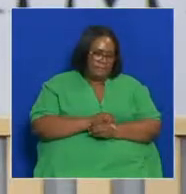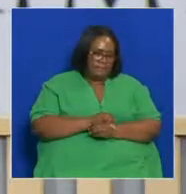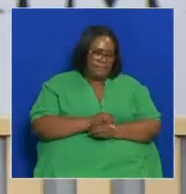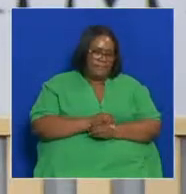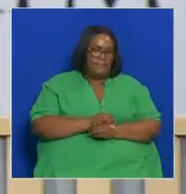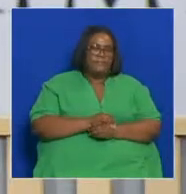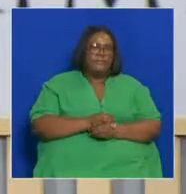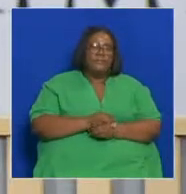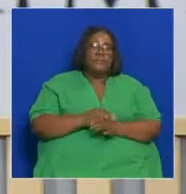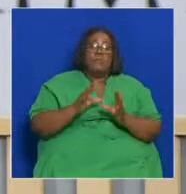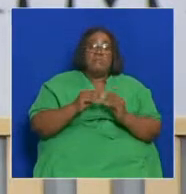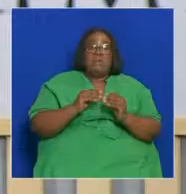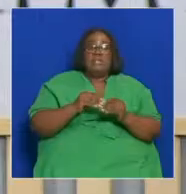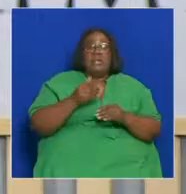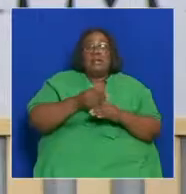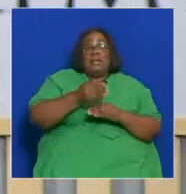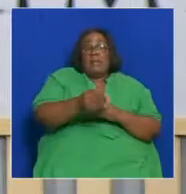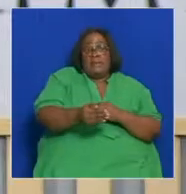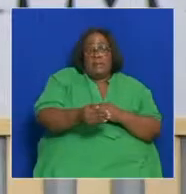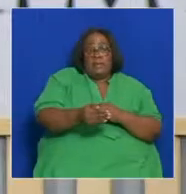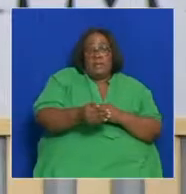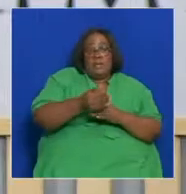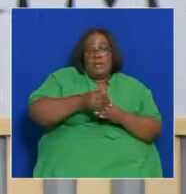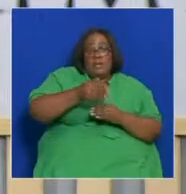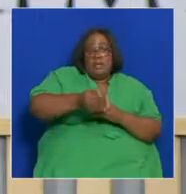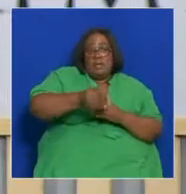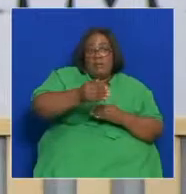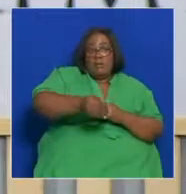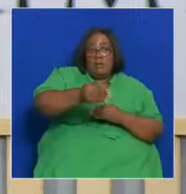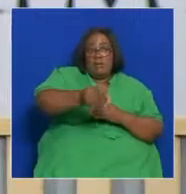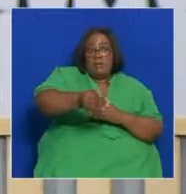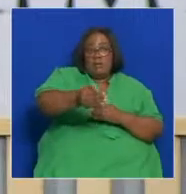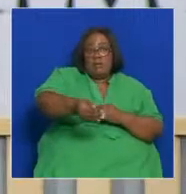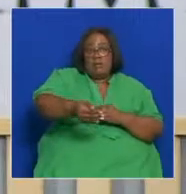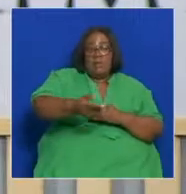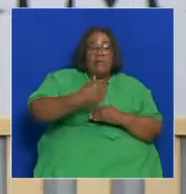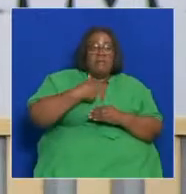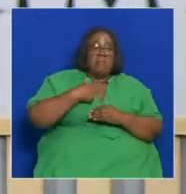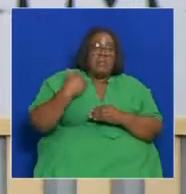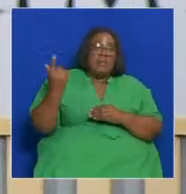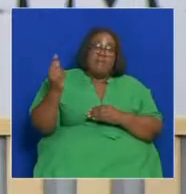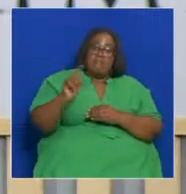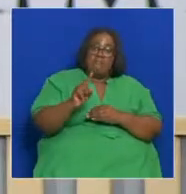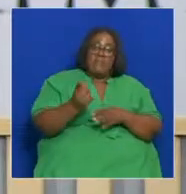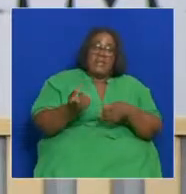where I was called into or